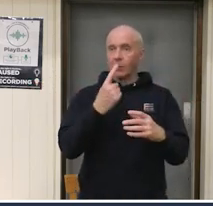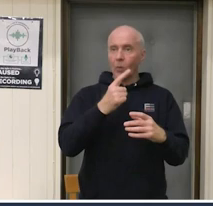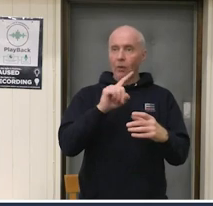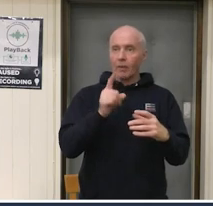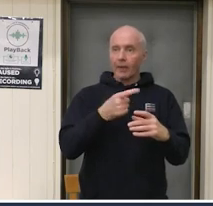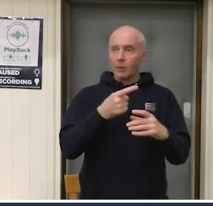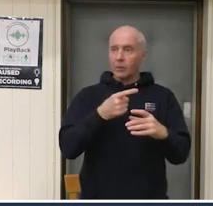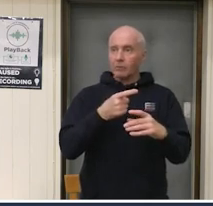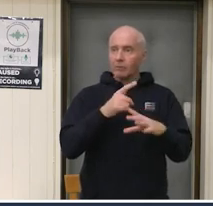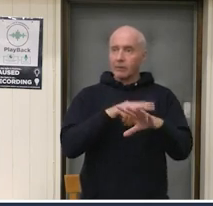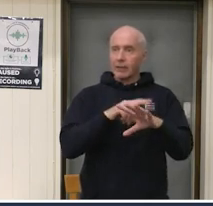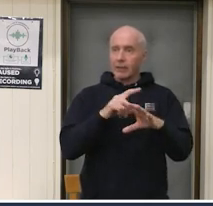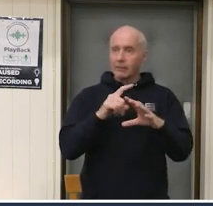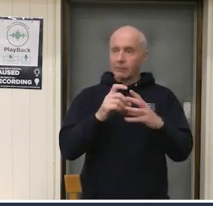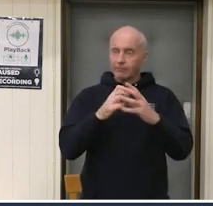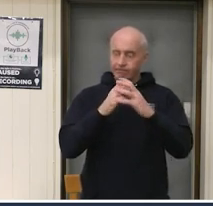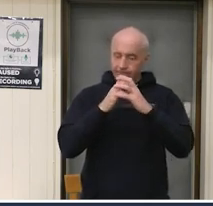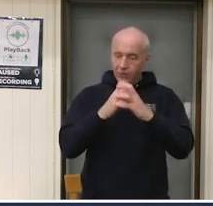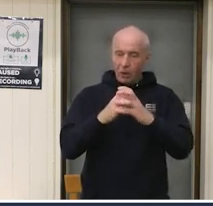density.